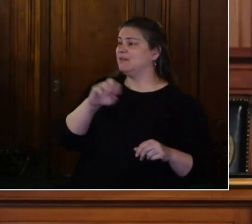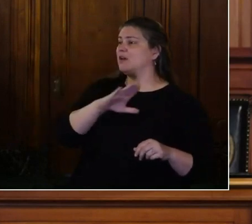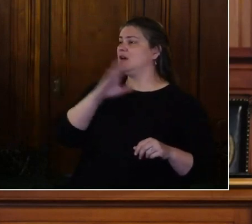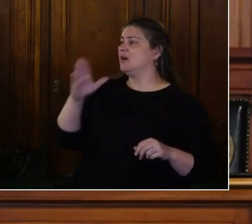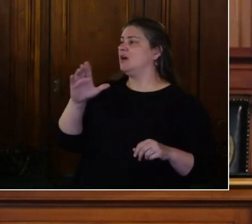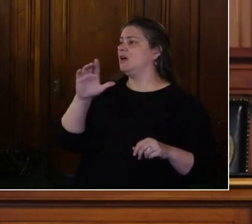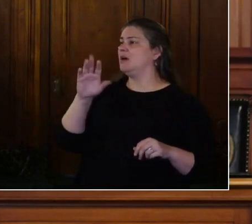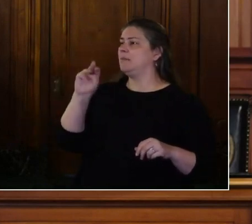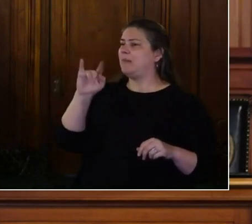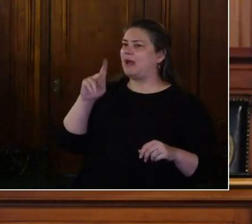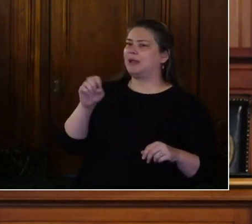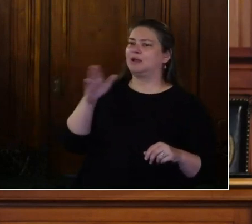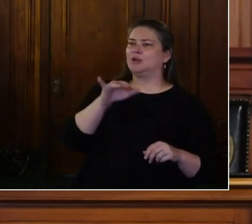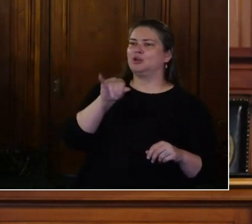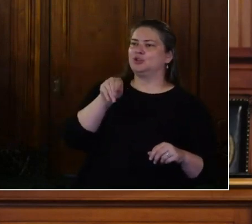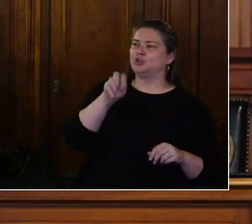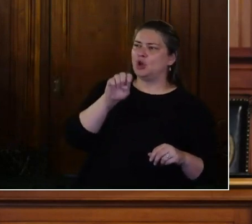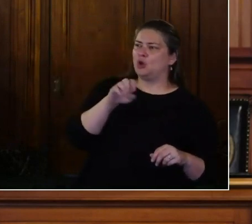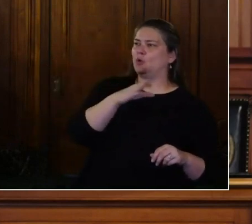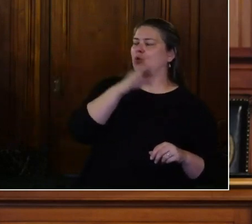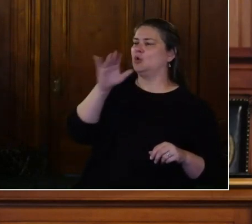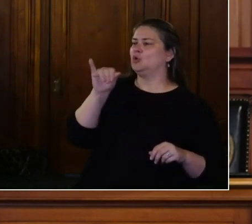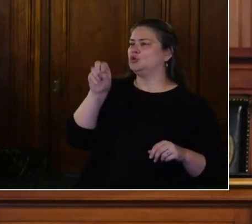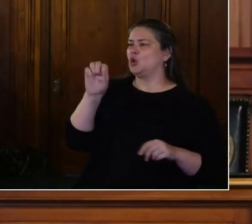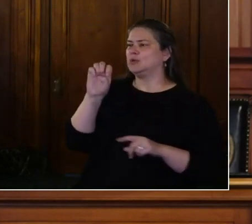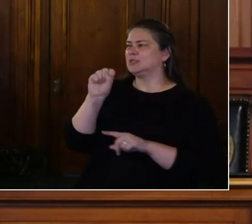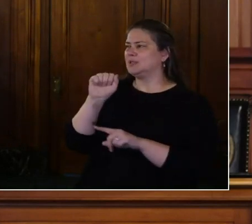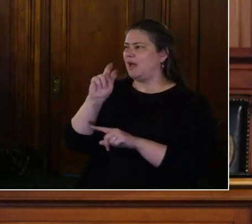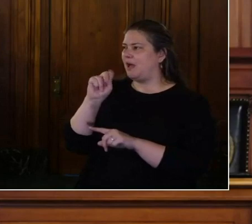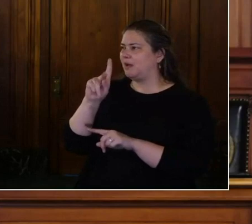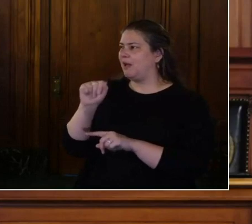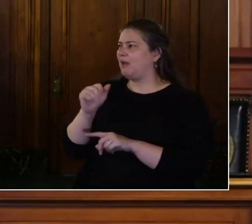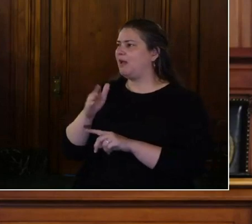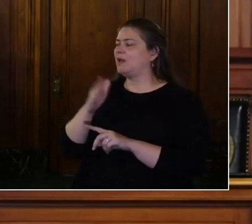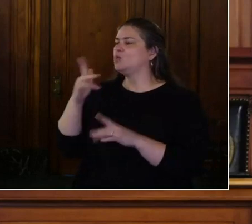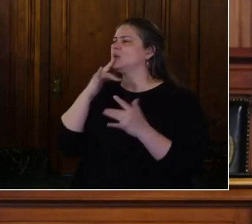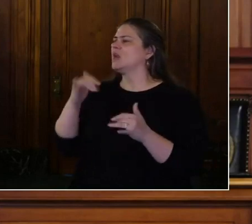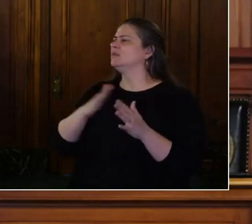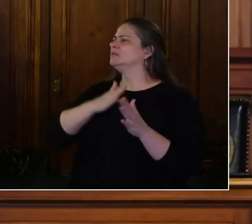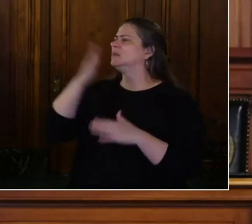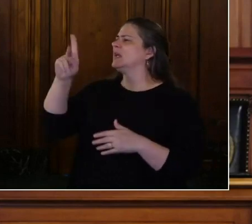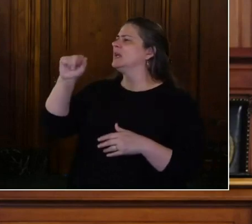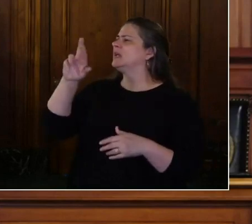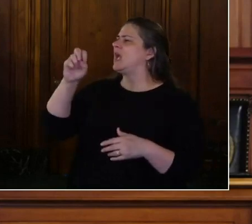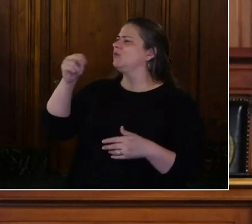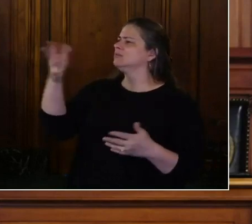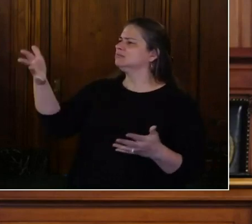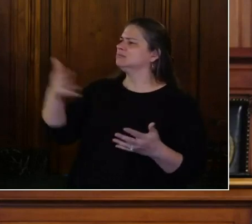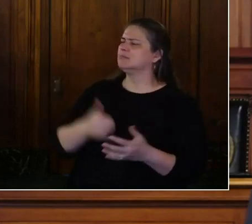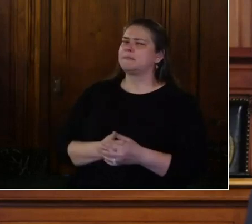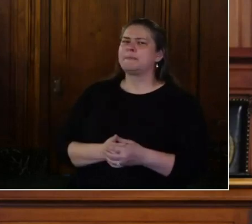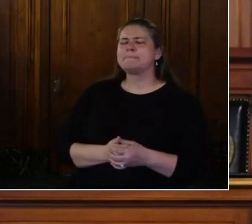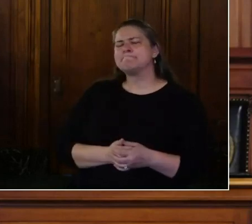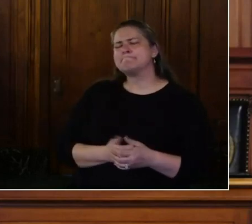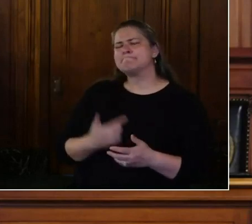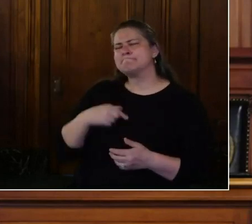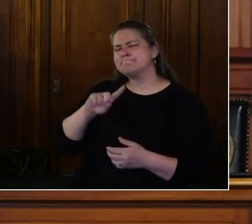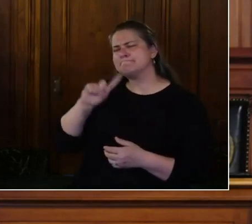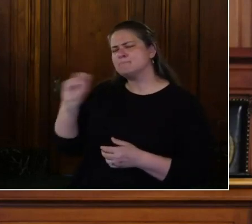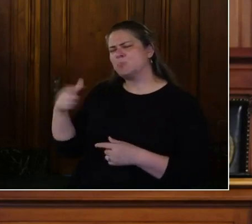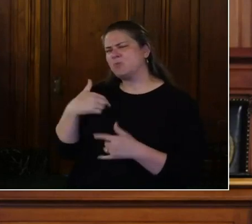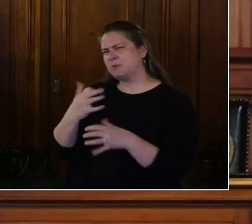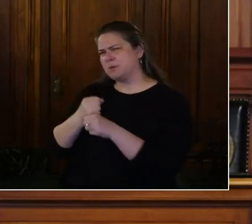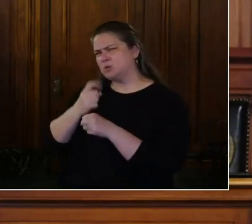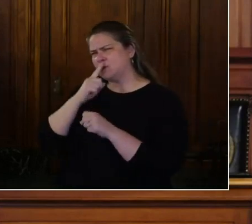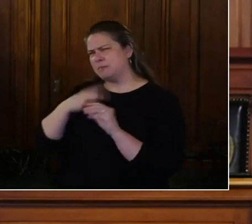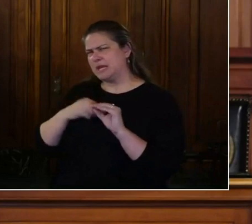Smith, Mike Valenti, Joe Ragusa, and Joe Sonka. And today we'll start over with Karen. I just want to make sure I'm